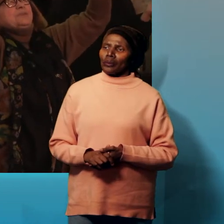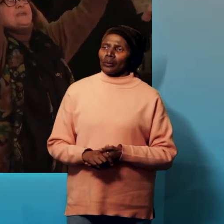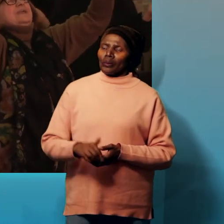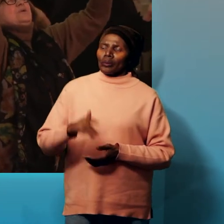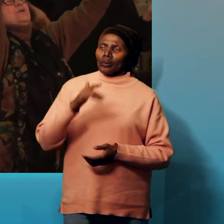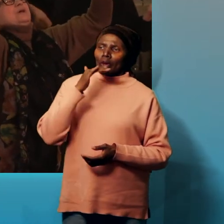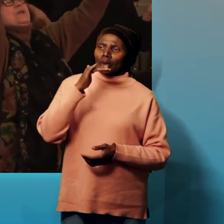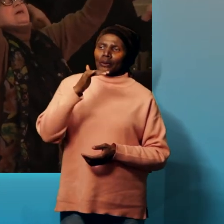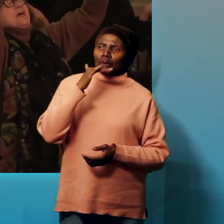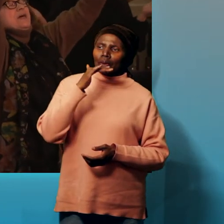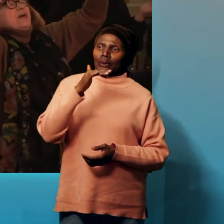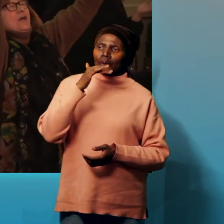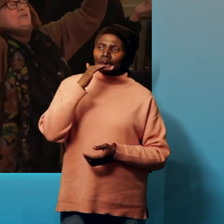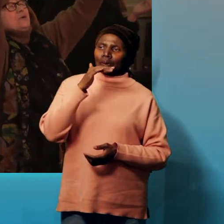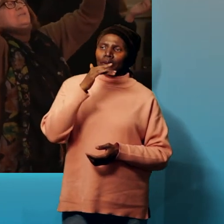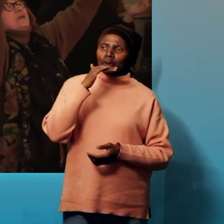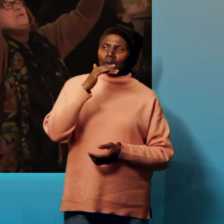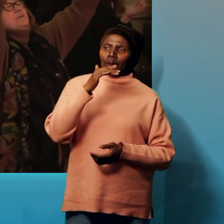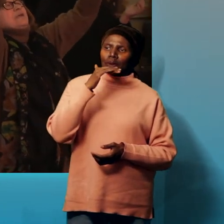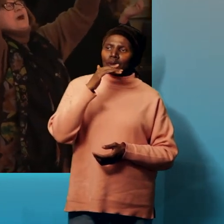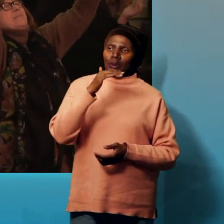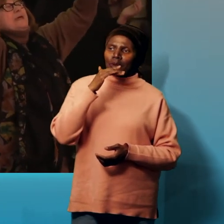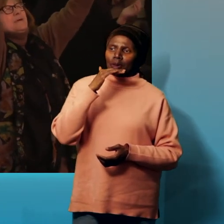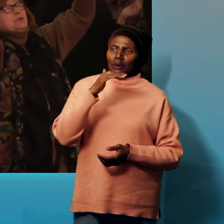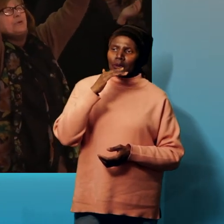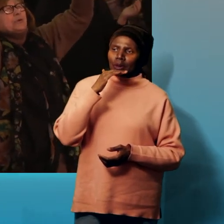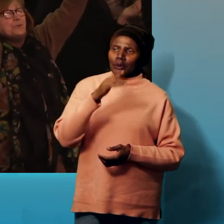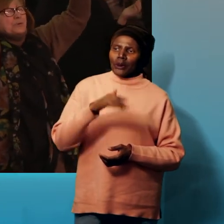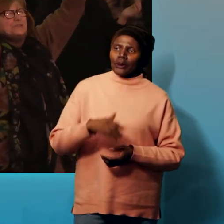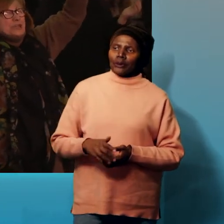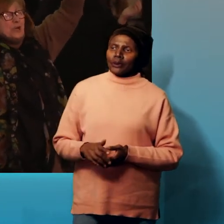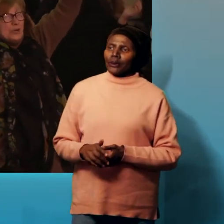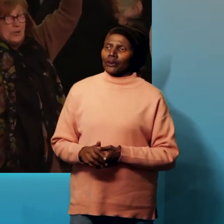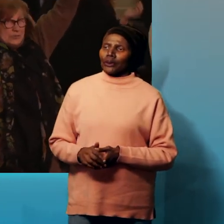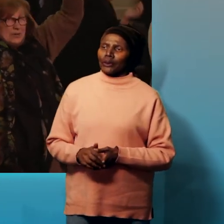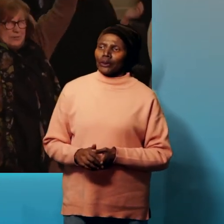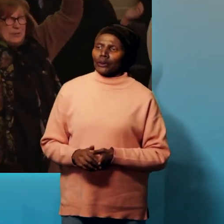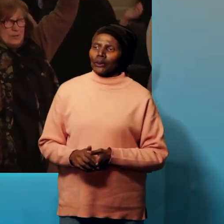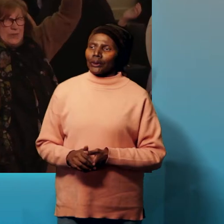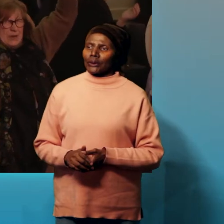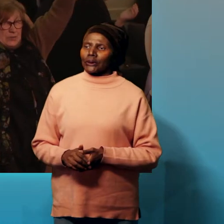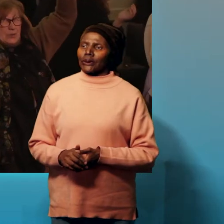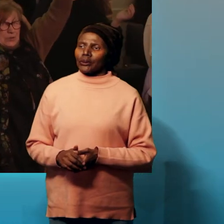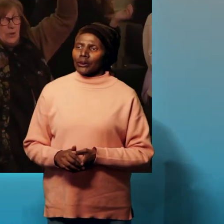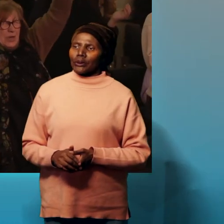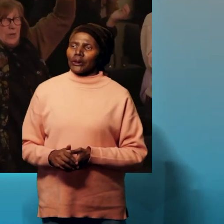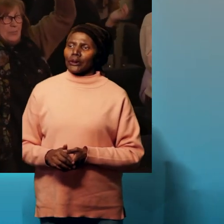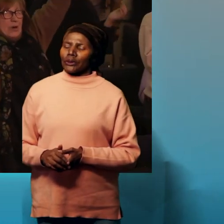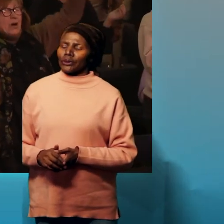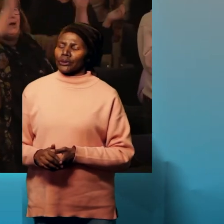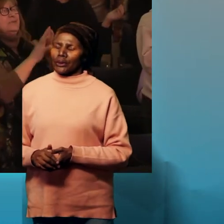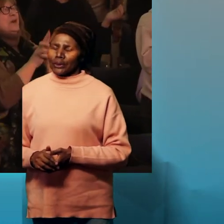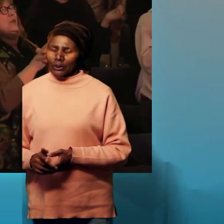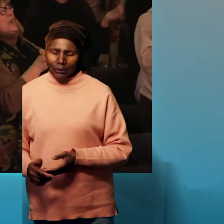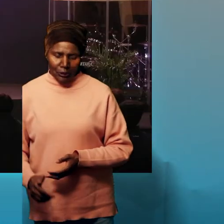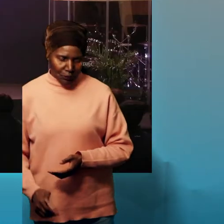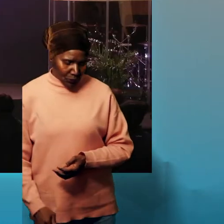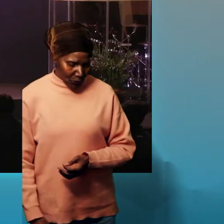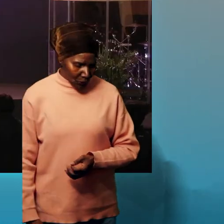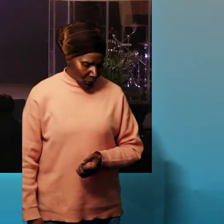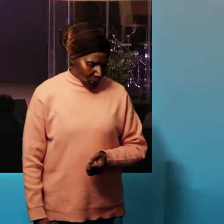mala rakete debasoko larateke laramanda laratoko debaseki